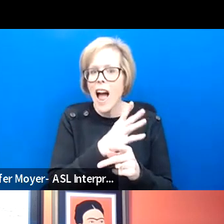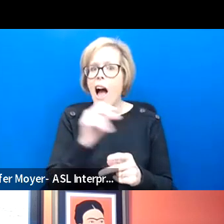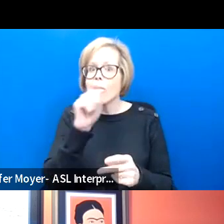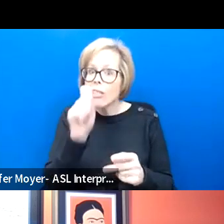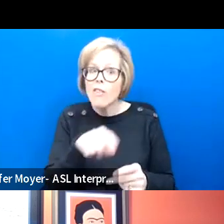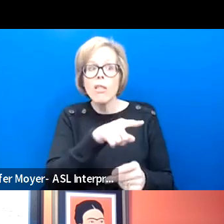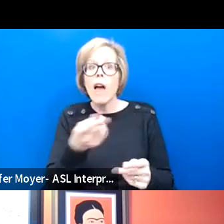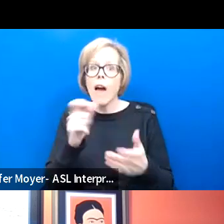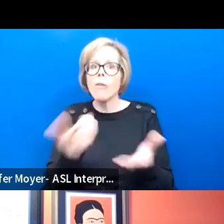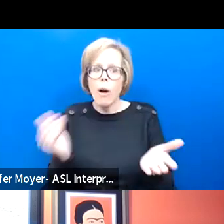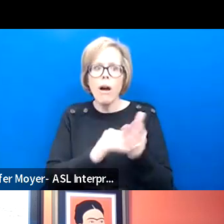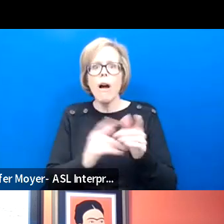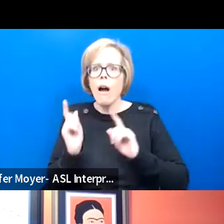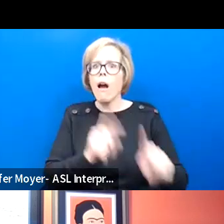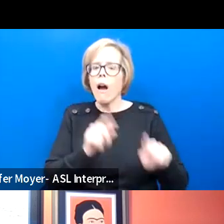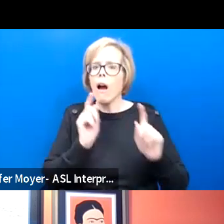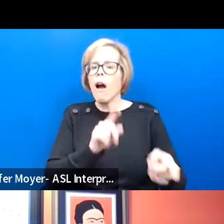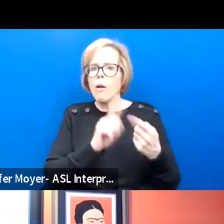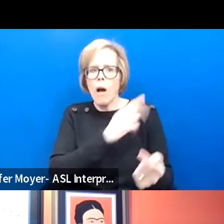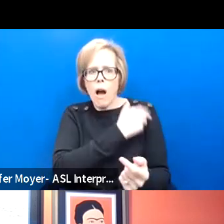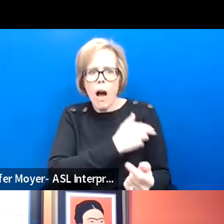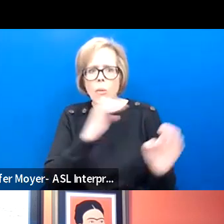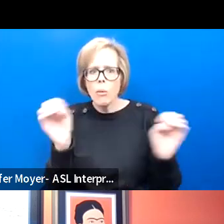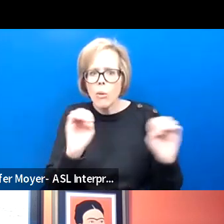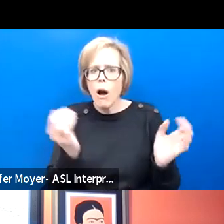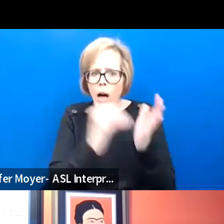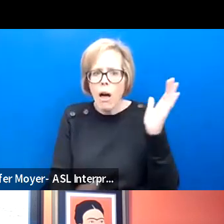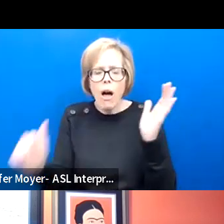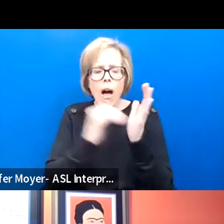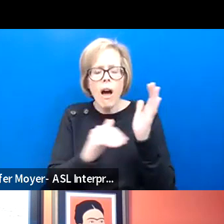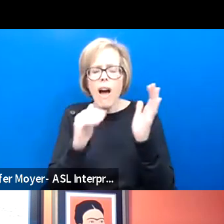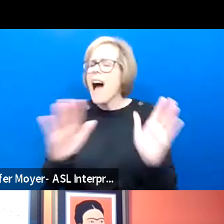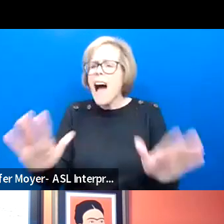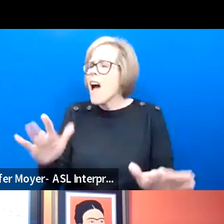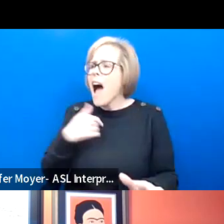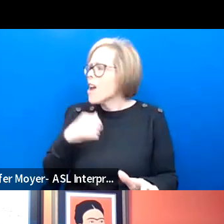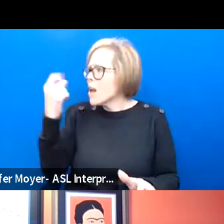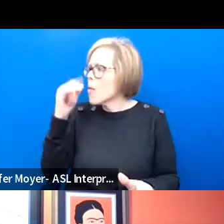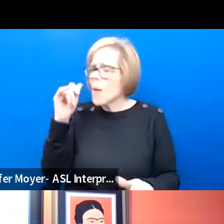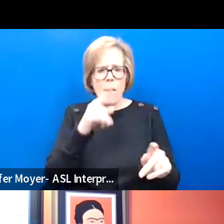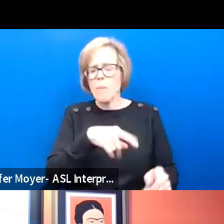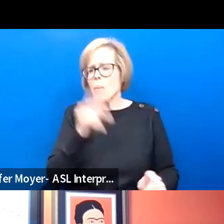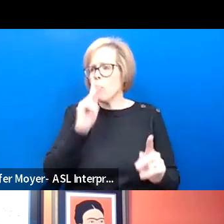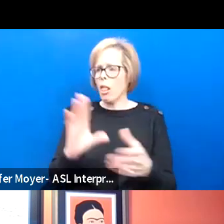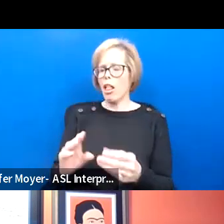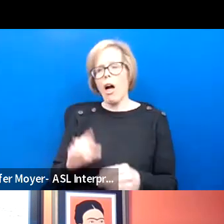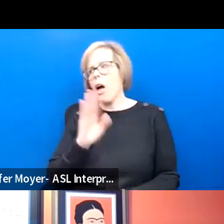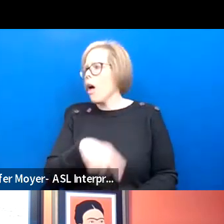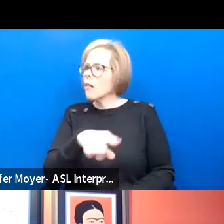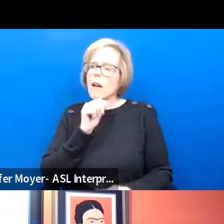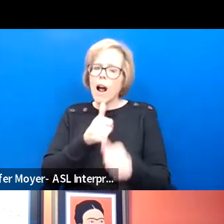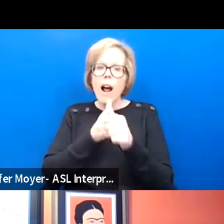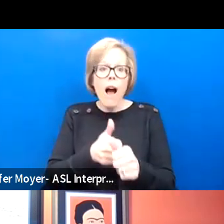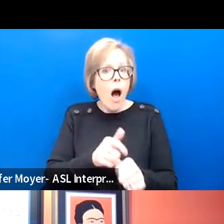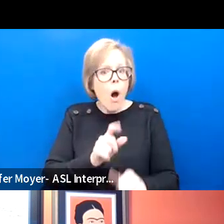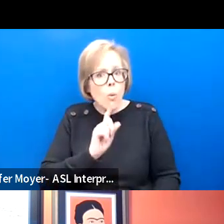come to the ER again. And how many times have we all heard, I don't get this, these people are so non-compliant. And it's not that the